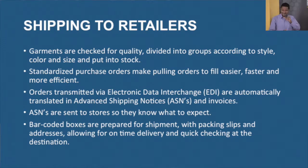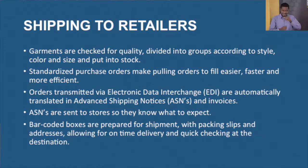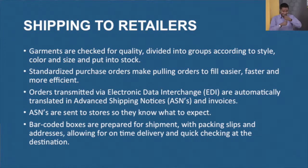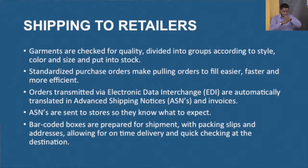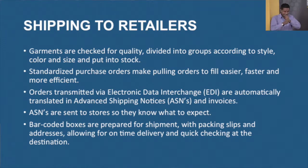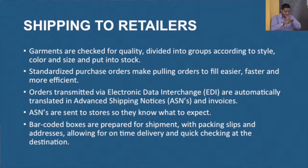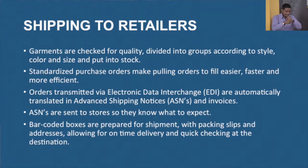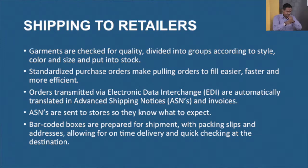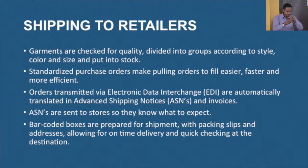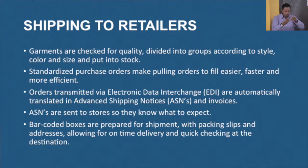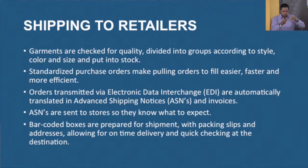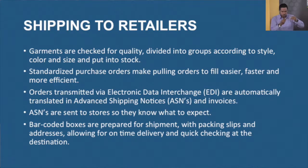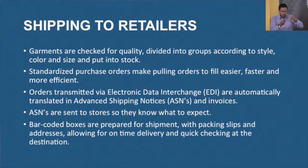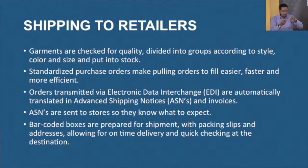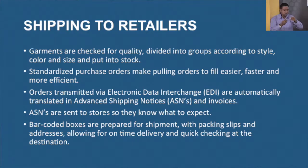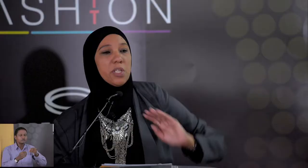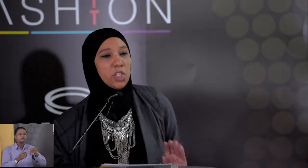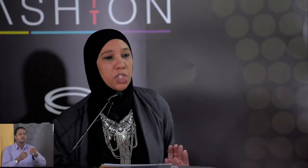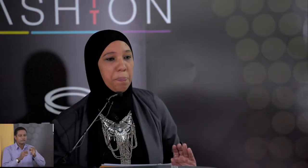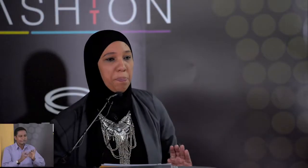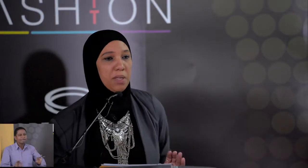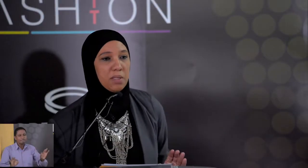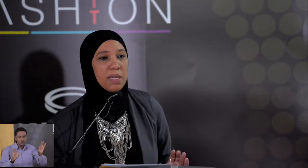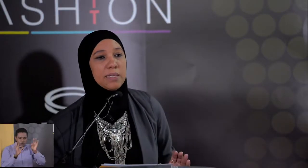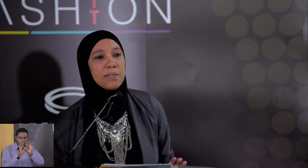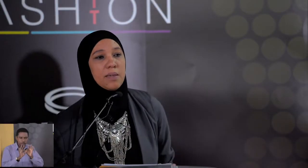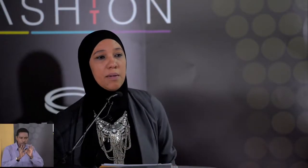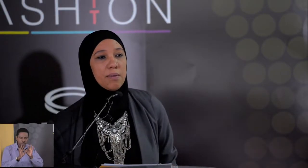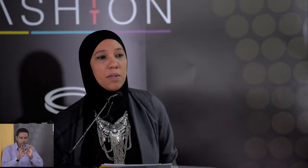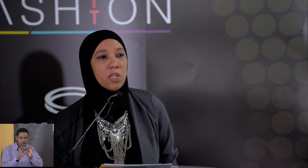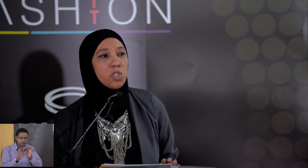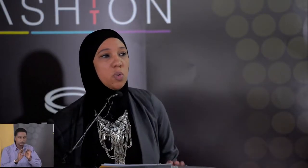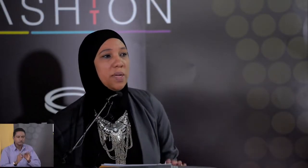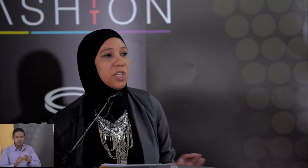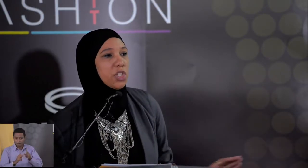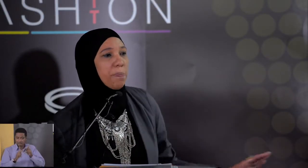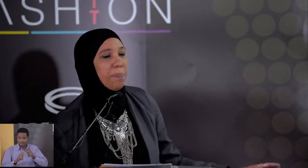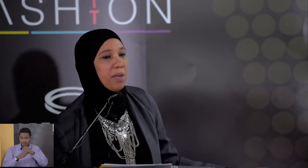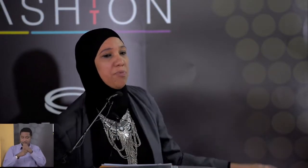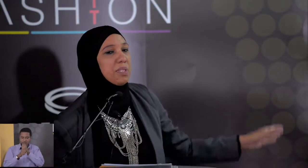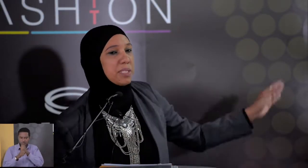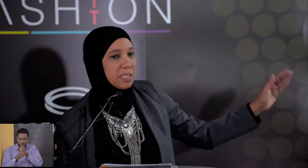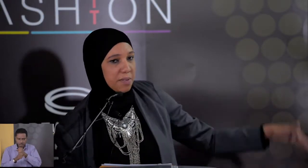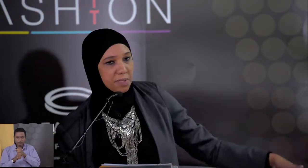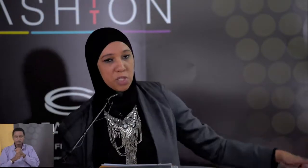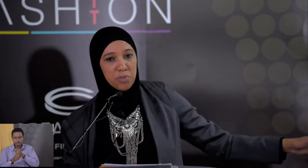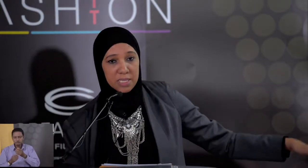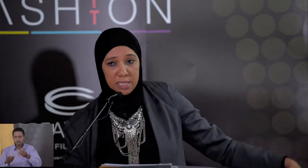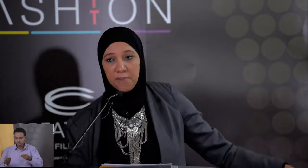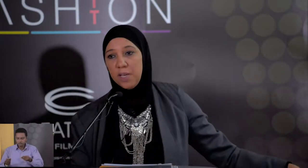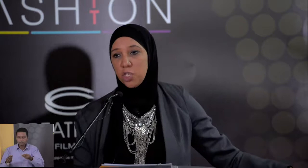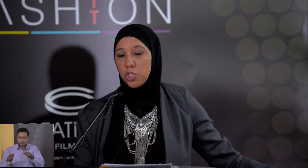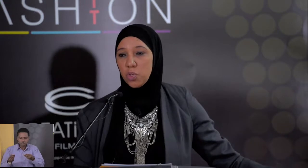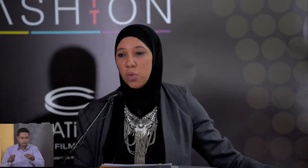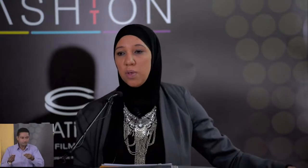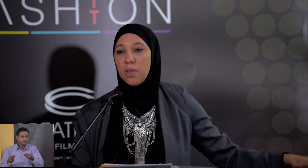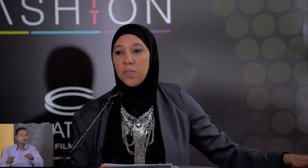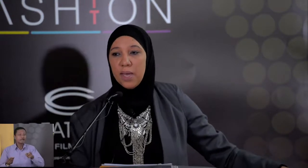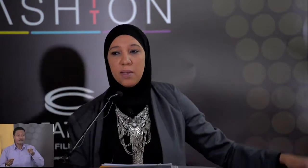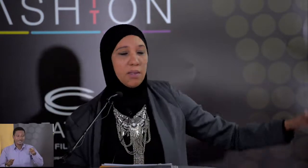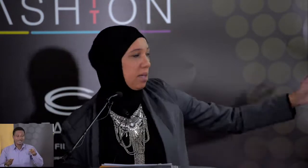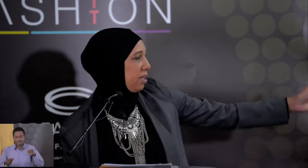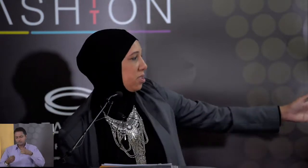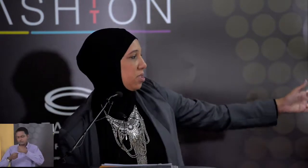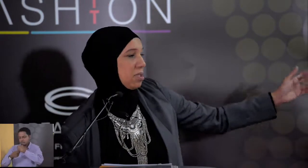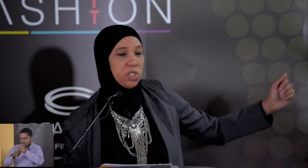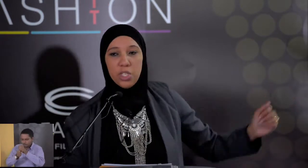the stores would have received everything before the shipment gets there. So when the shipment is received at the store,